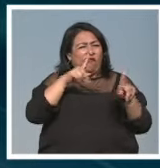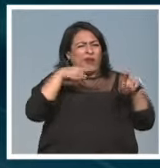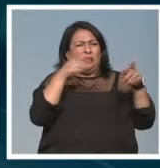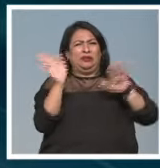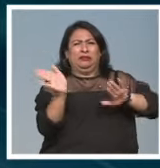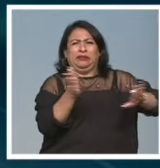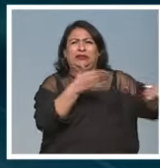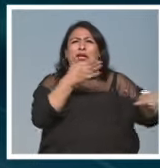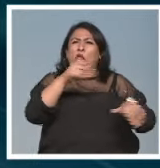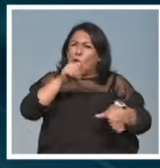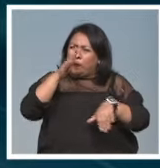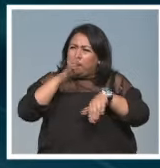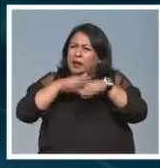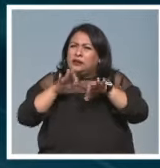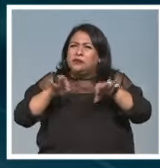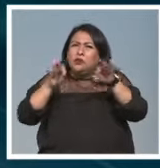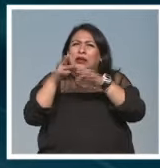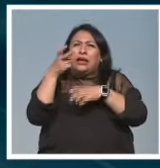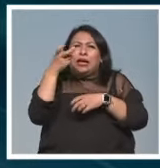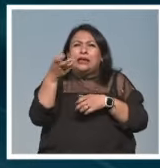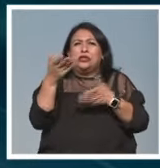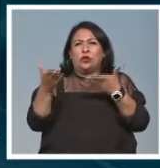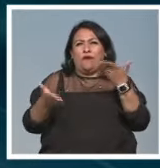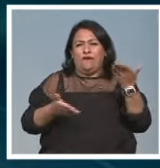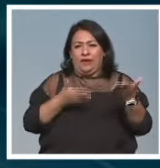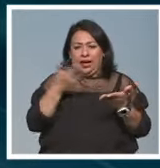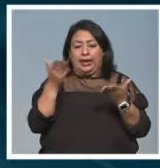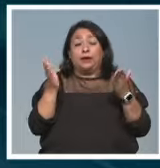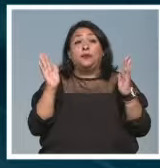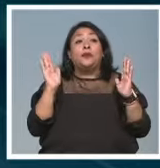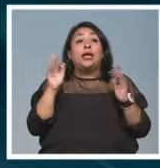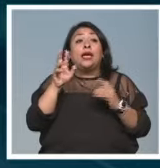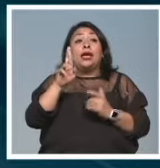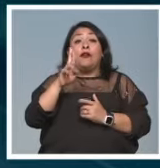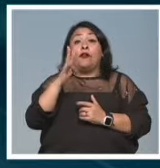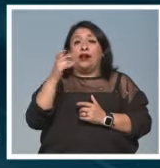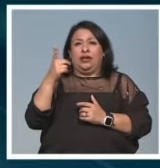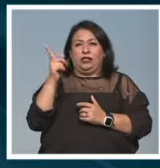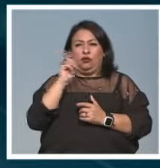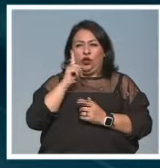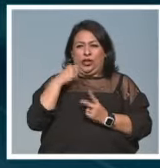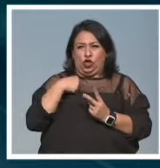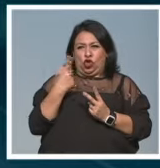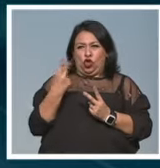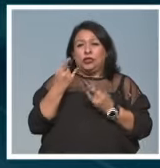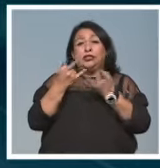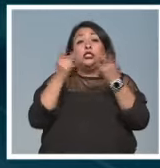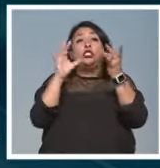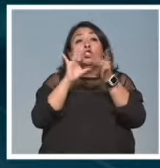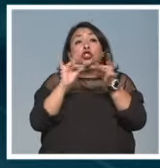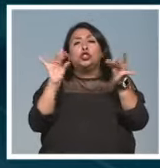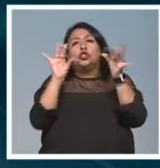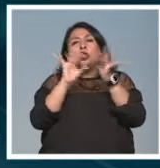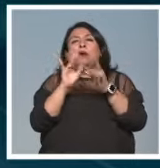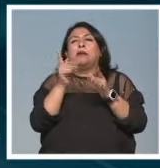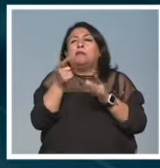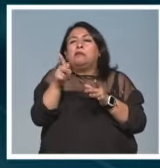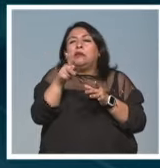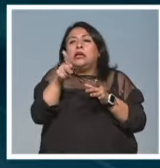this thing we call dancing. And me and Rachel, we tell this story in a really highly theatrical